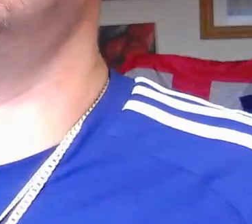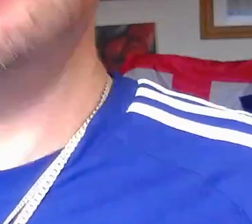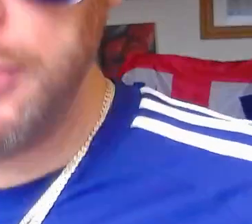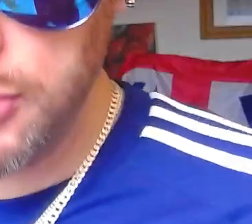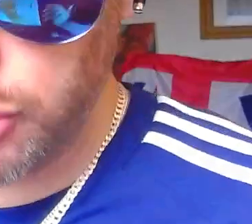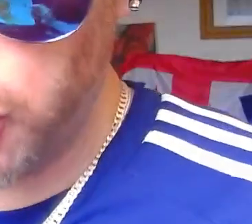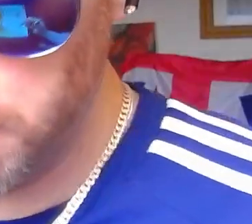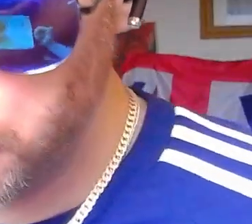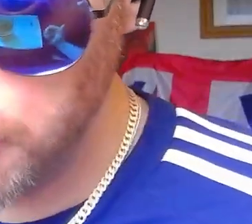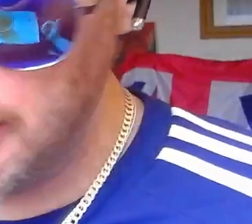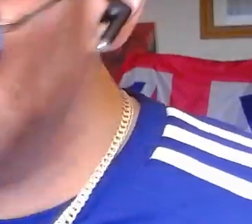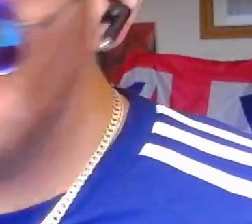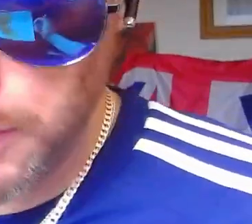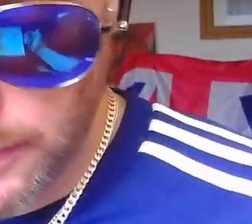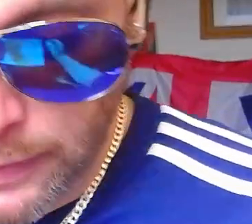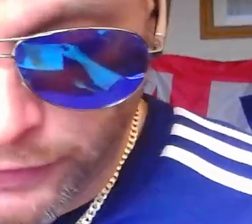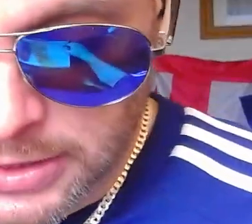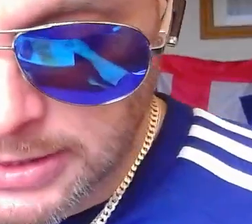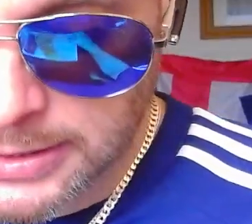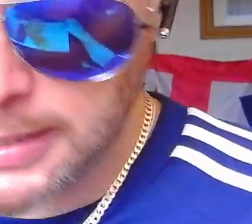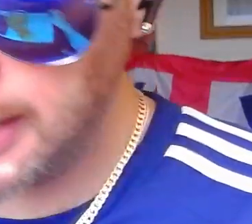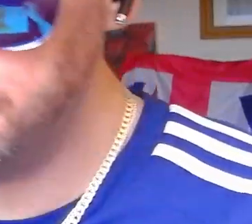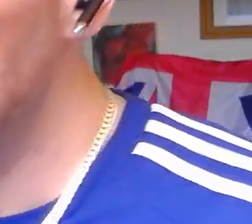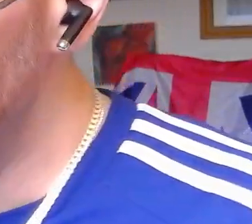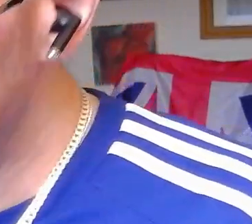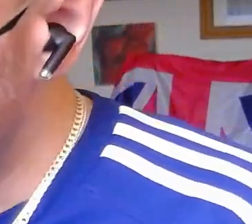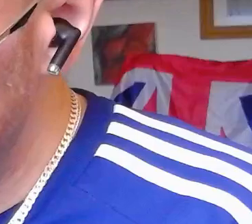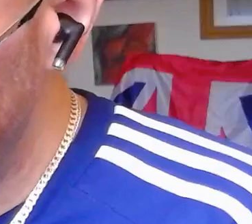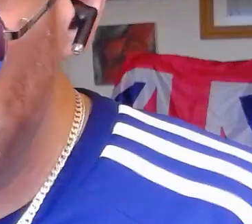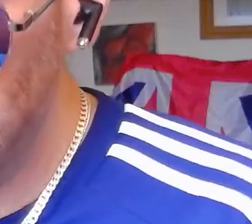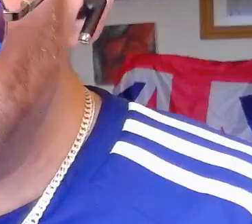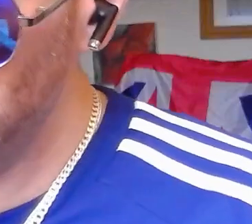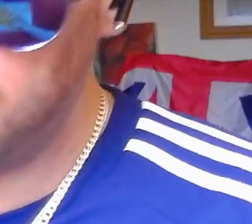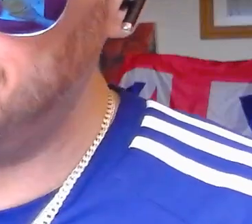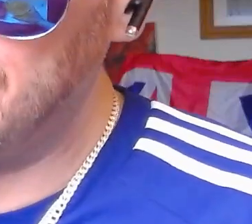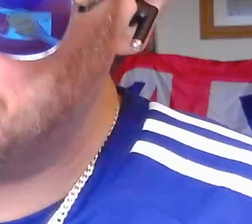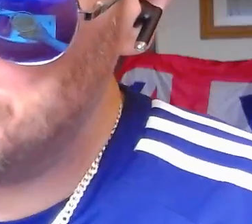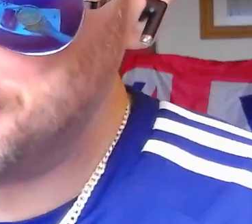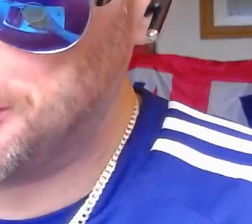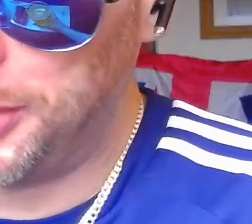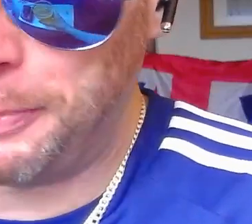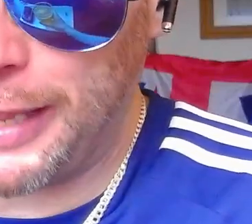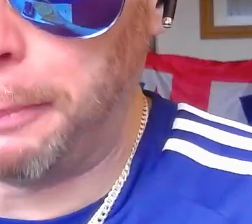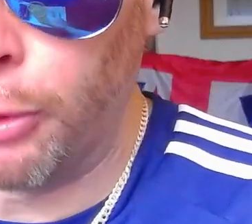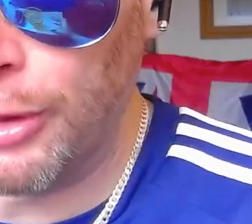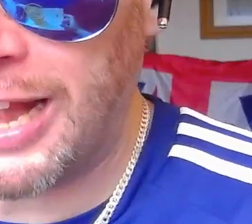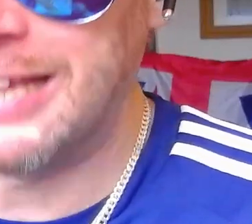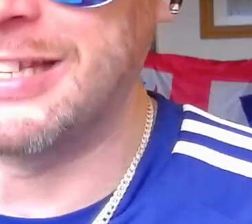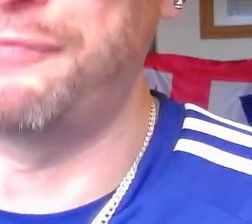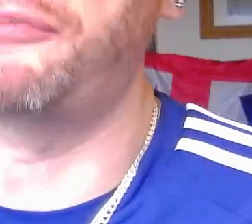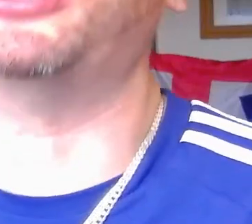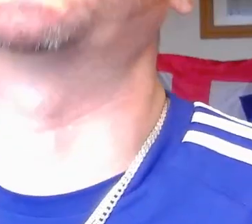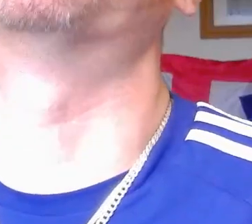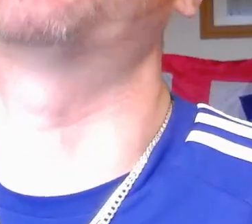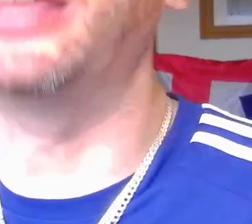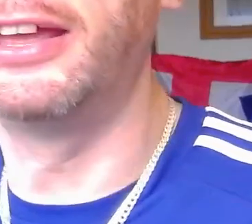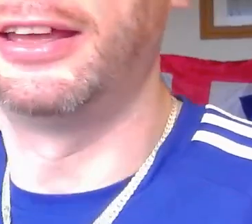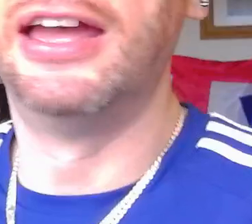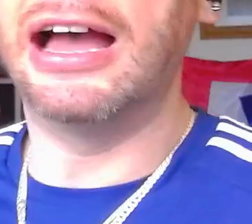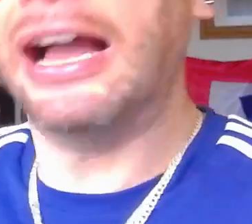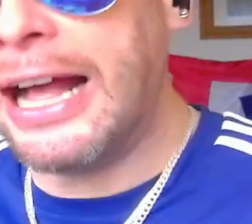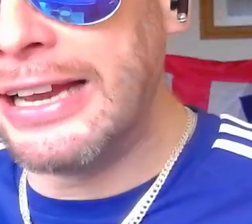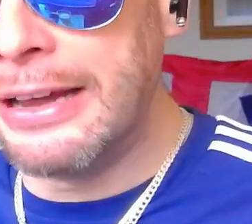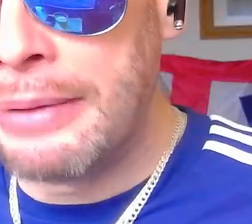fight season when the sun comes out, man. That's when the fight seasons happen. And this election is going to be a polarising fucking